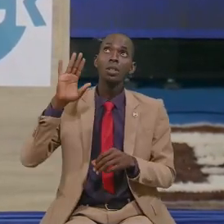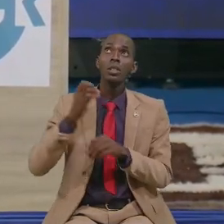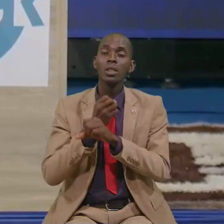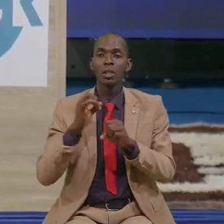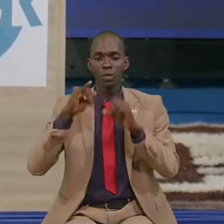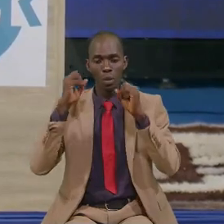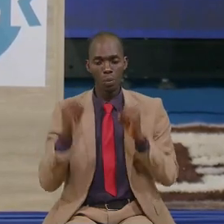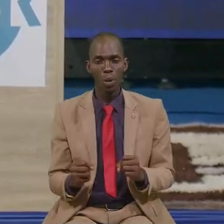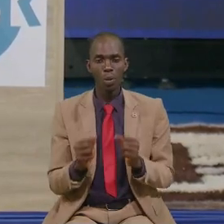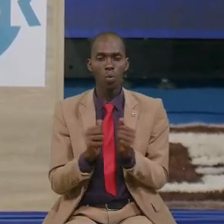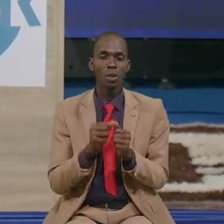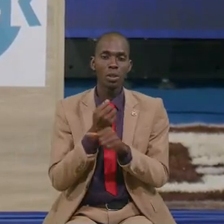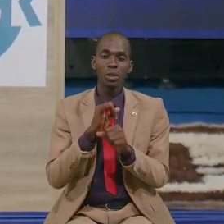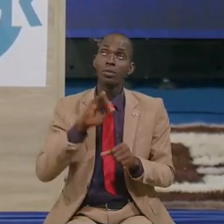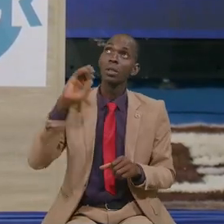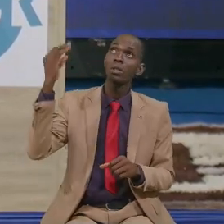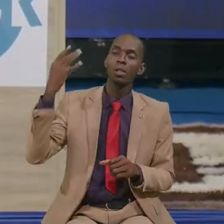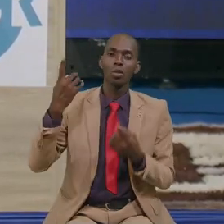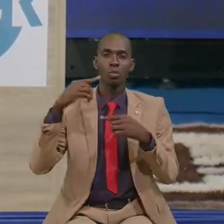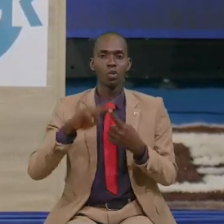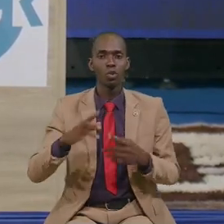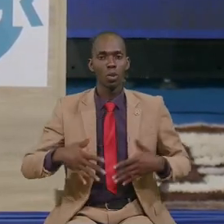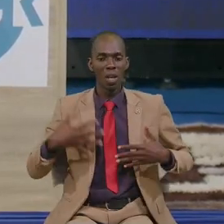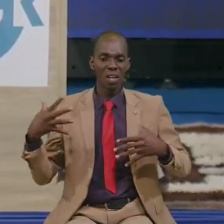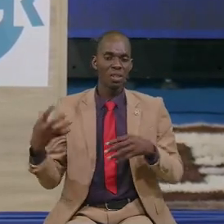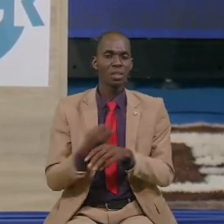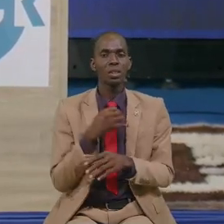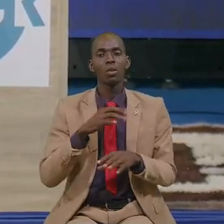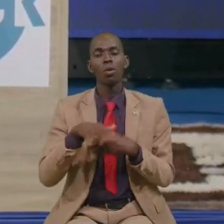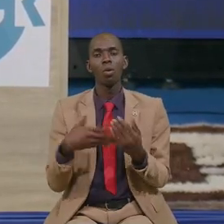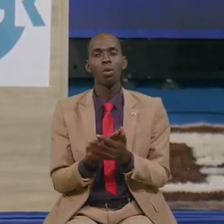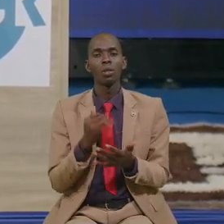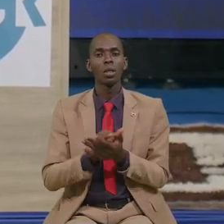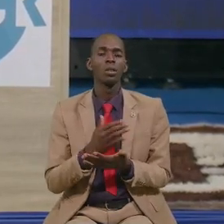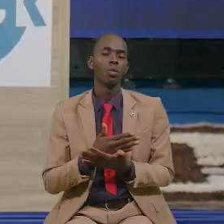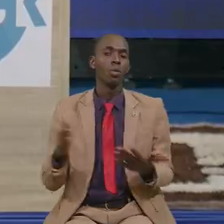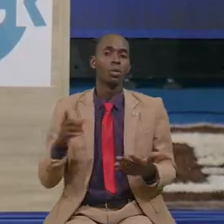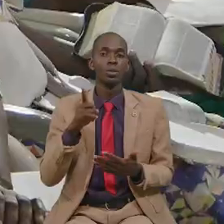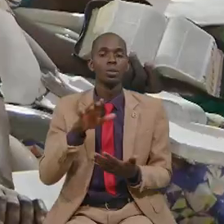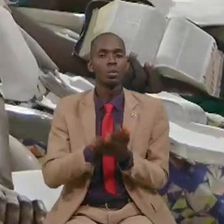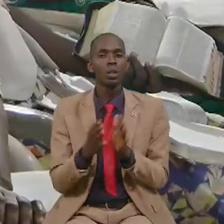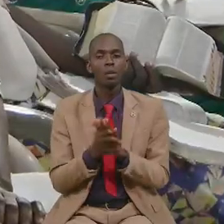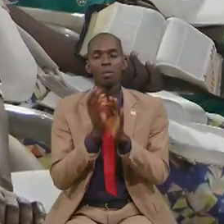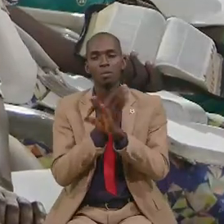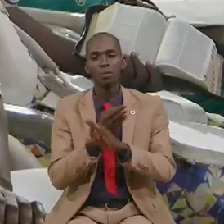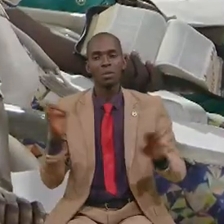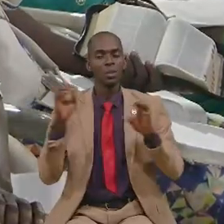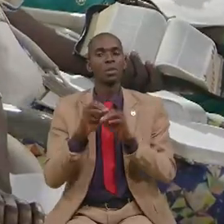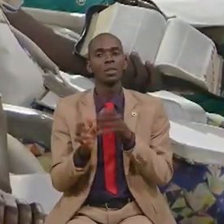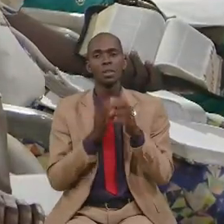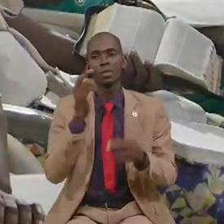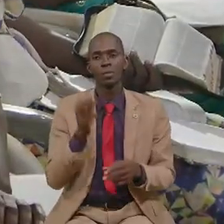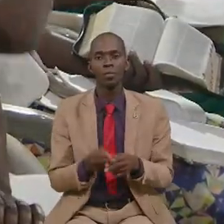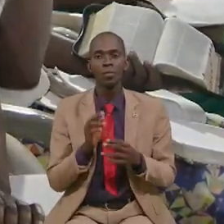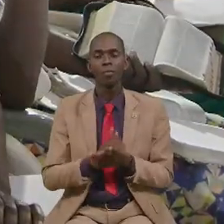to your life, He takes them away. You're free. I said, you're free. You don't